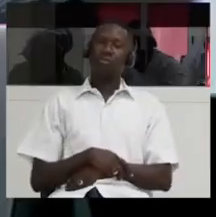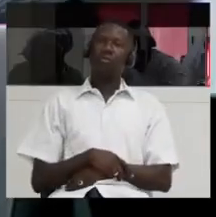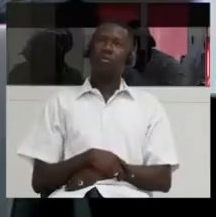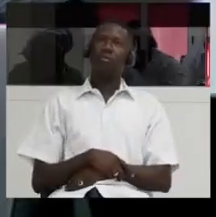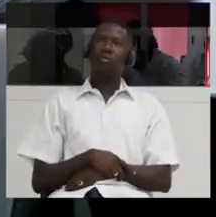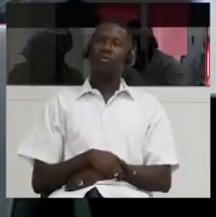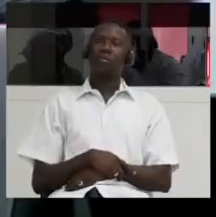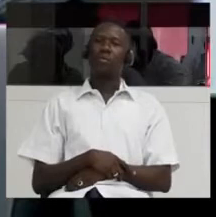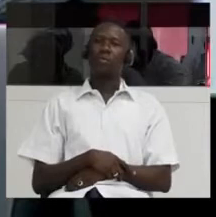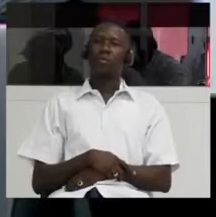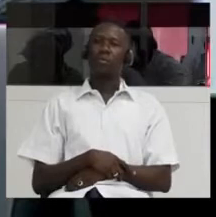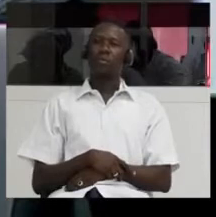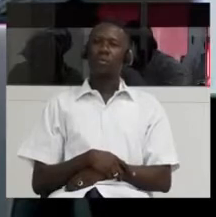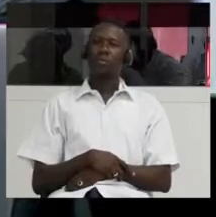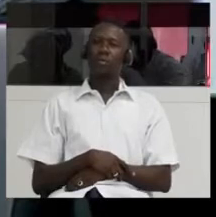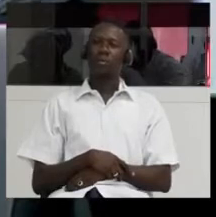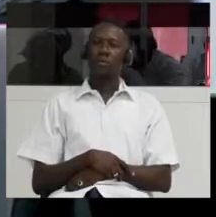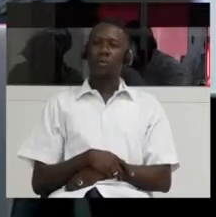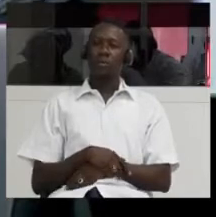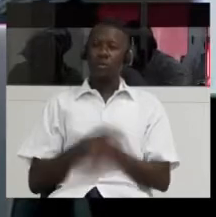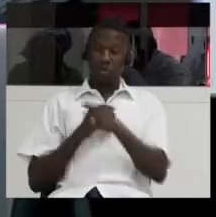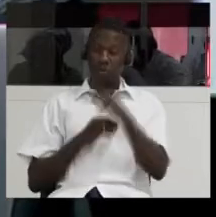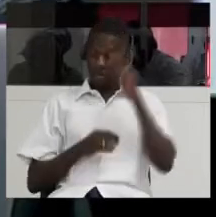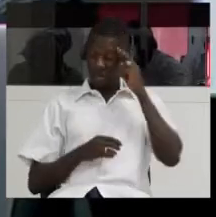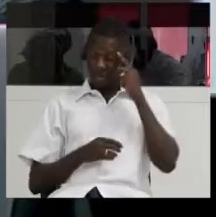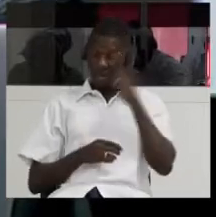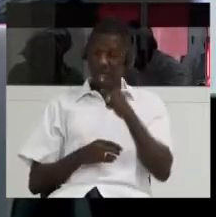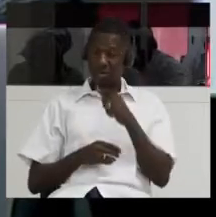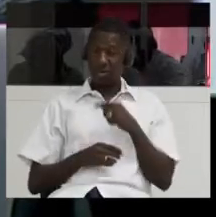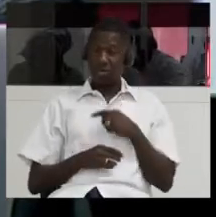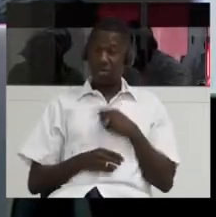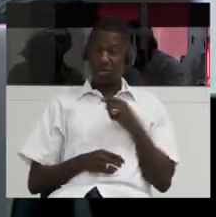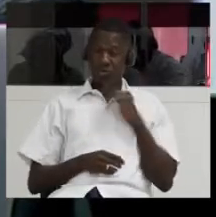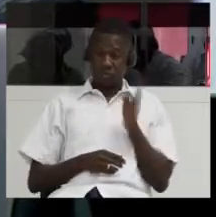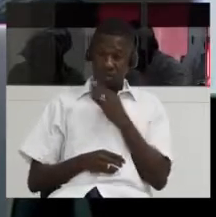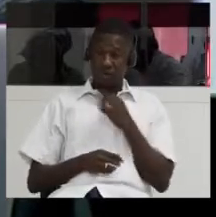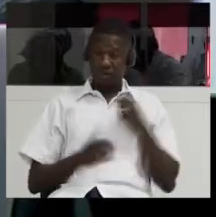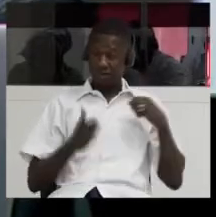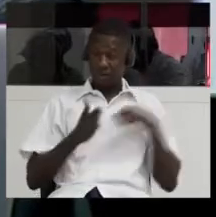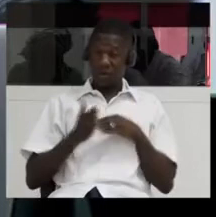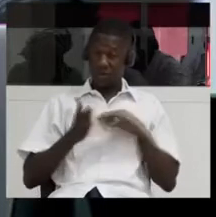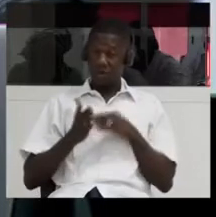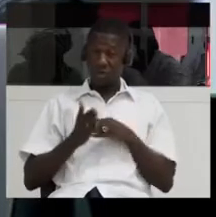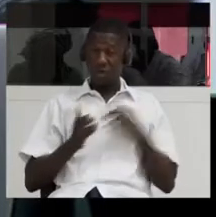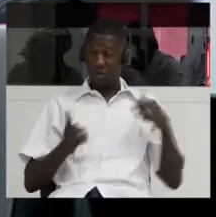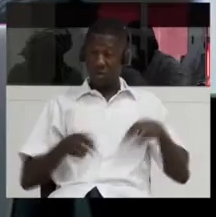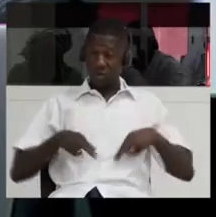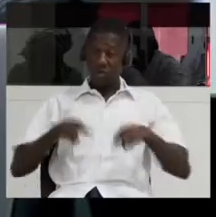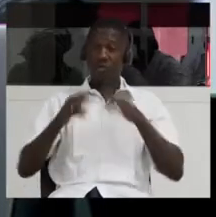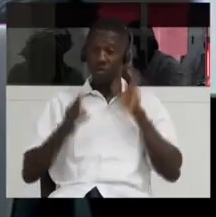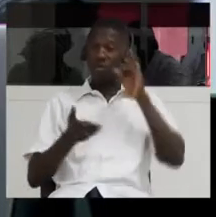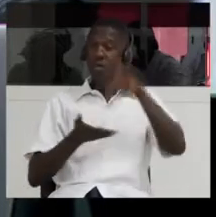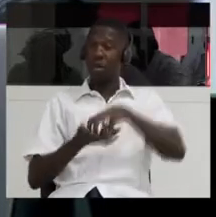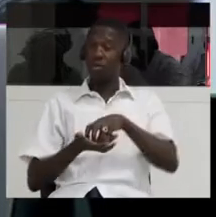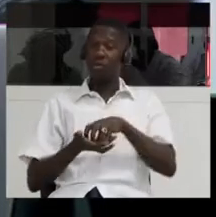So you're suggesting that you went kamikaze along the road towards Banjul,